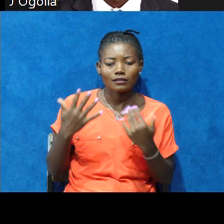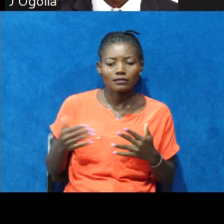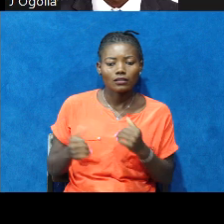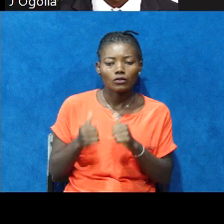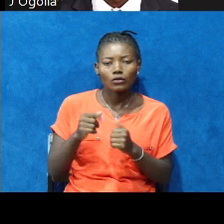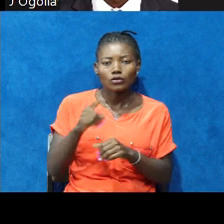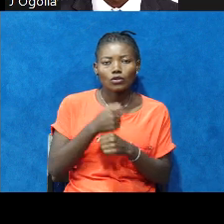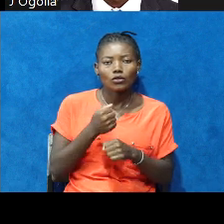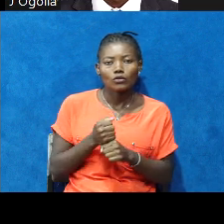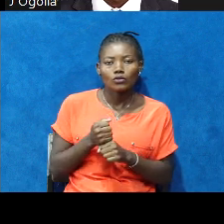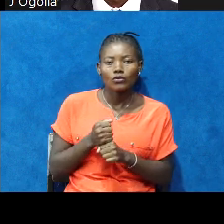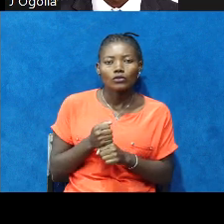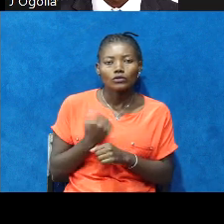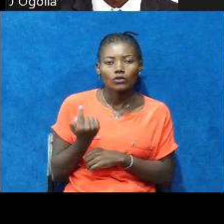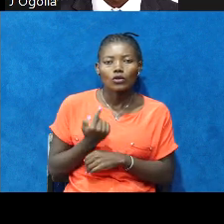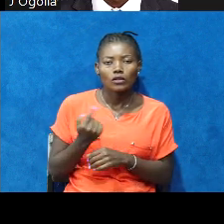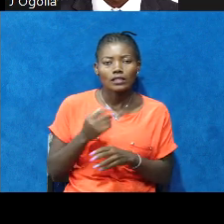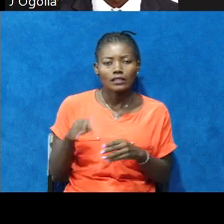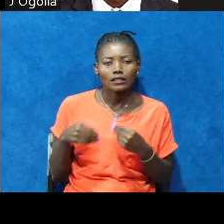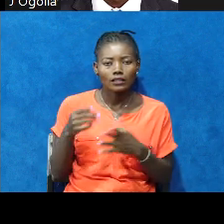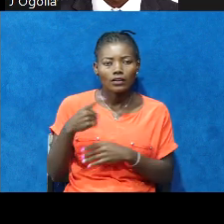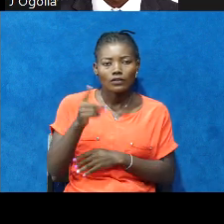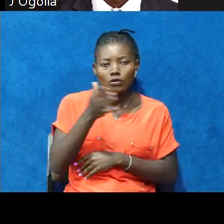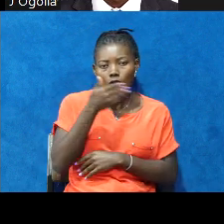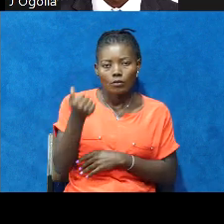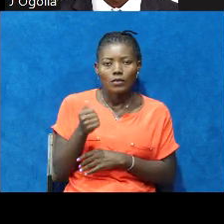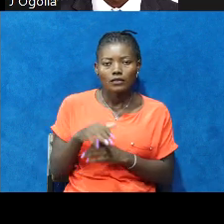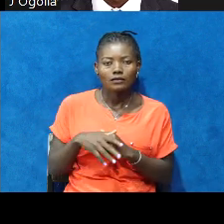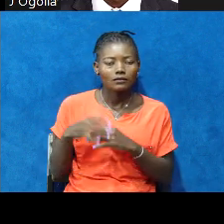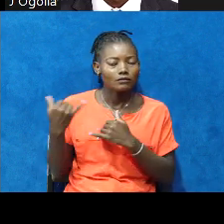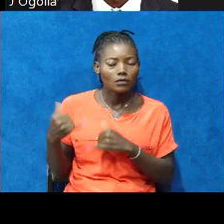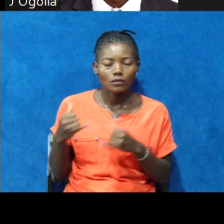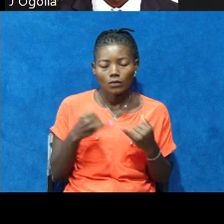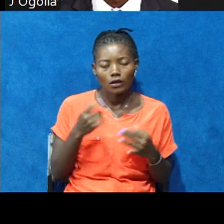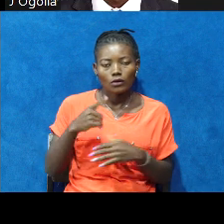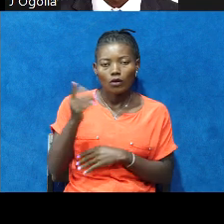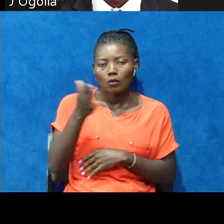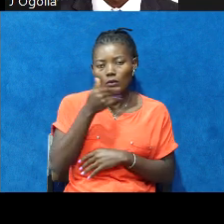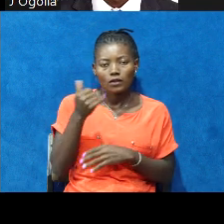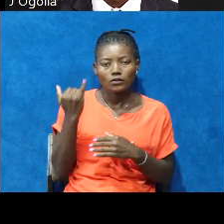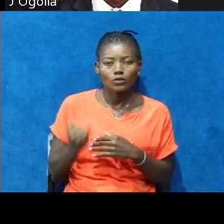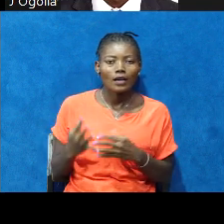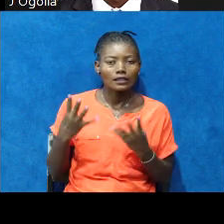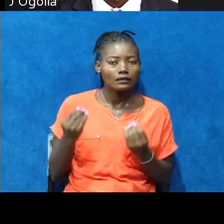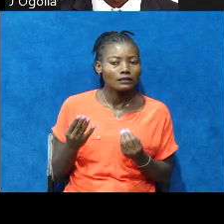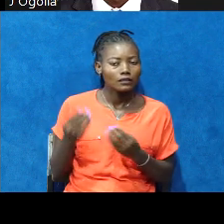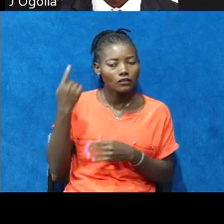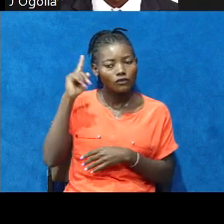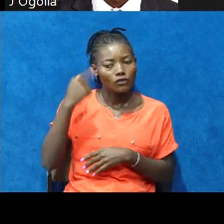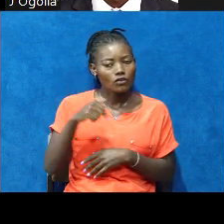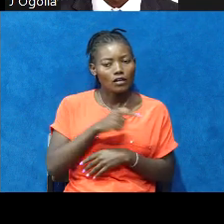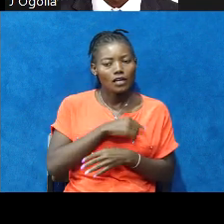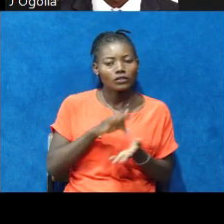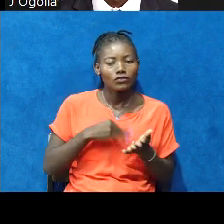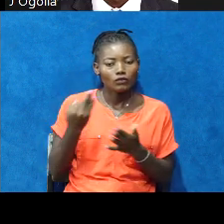The next thing you're going to do is do your best. Yeah, do your best, be your best, play your best. Because it's so easy for us to